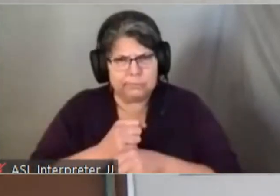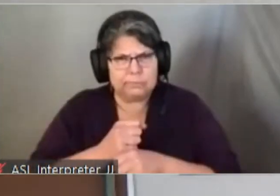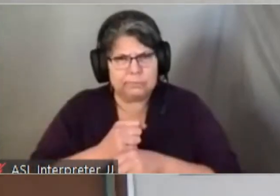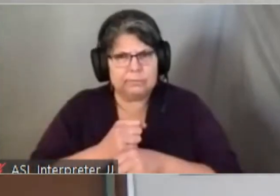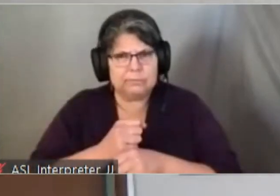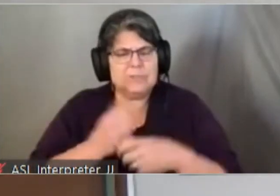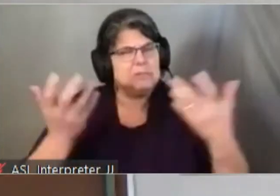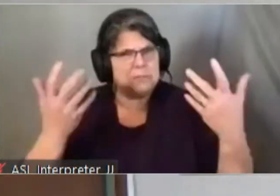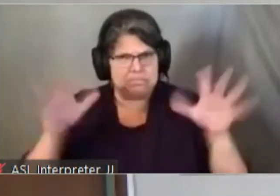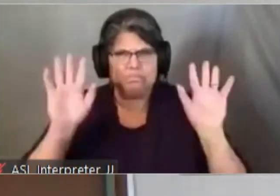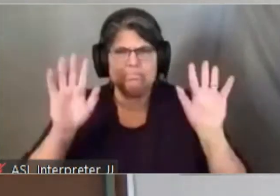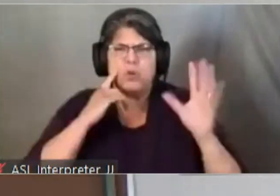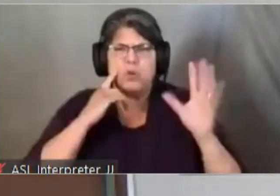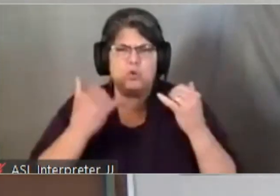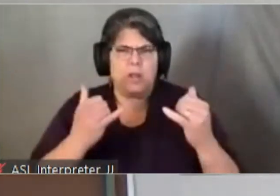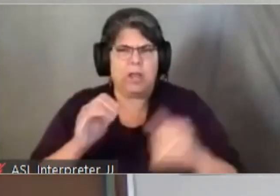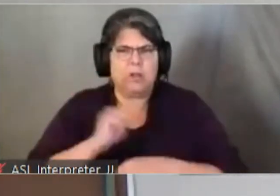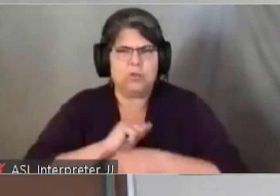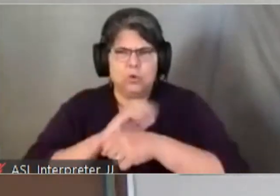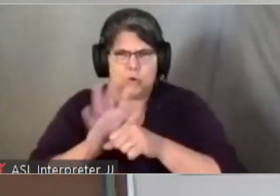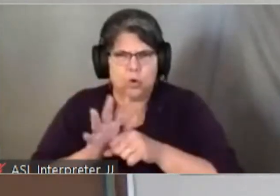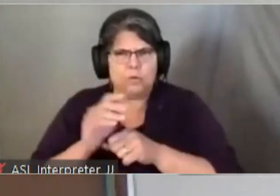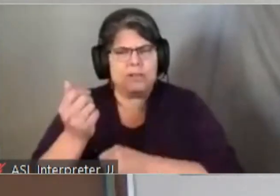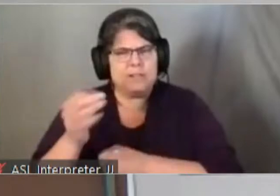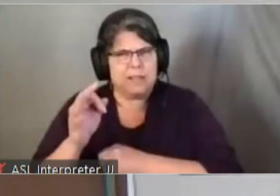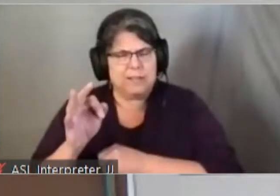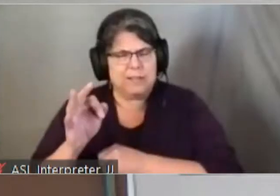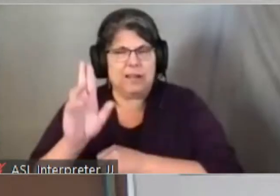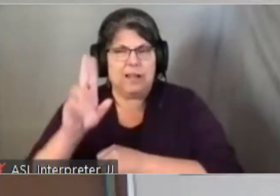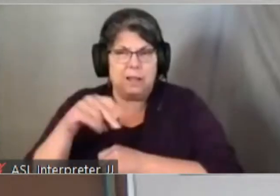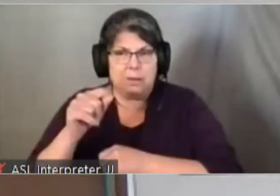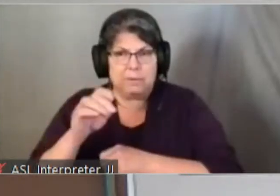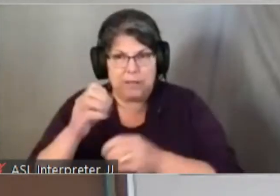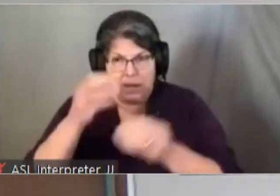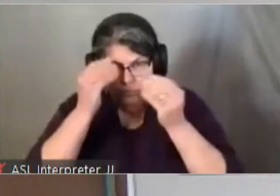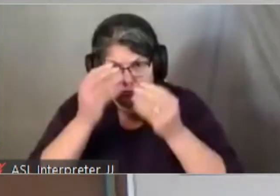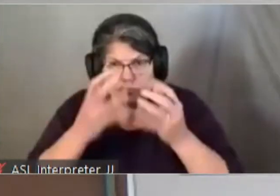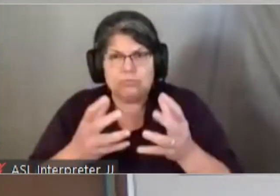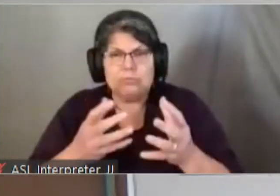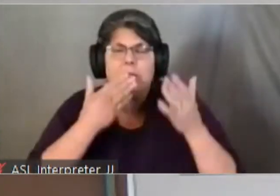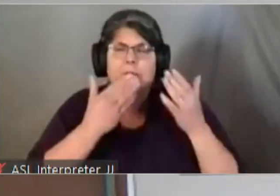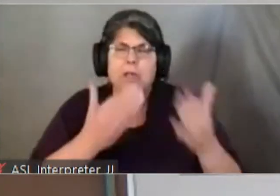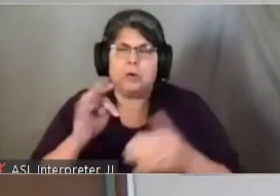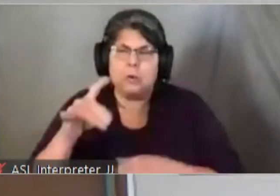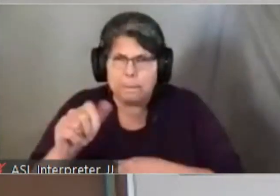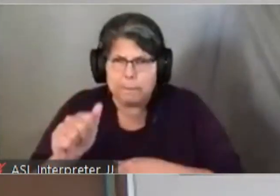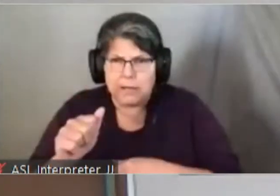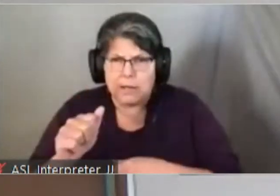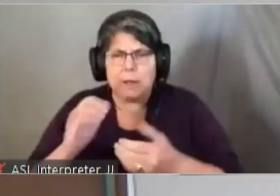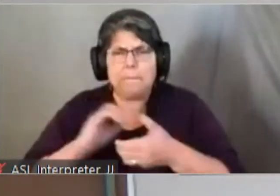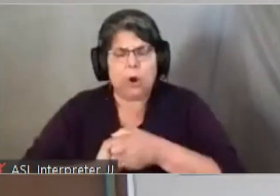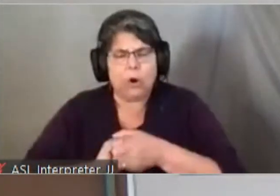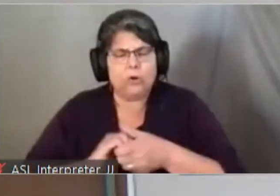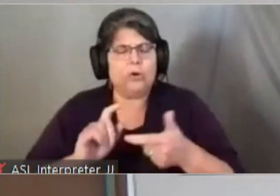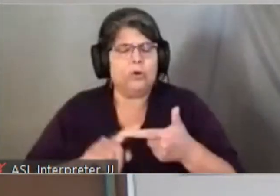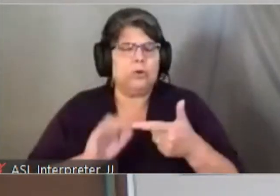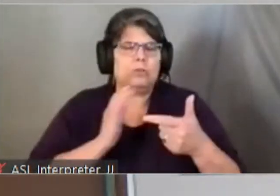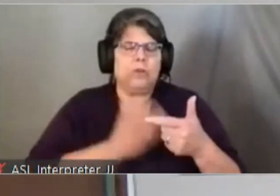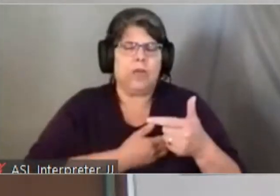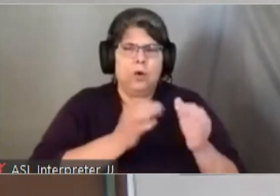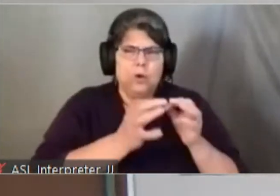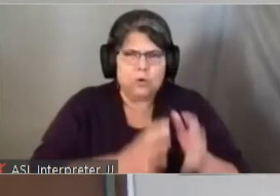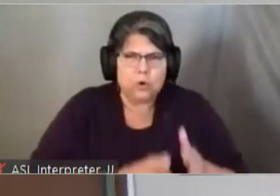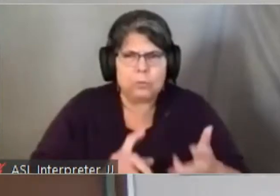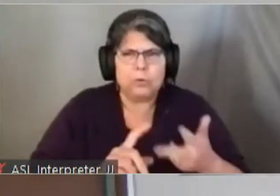up today's COVID-19 update. A big thank you to our media partners, our interpreters, and our translators for joining